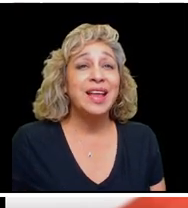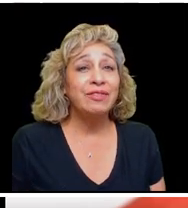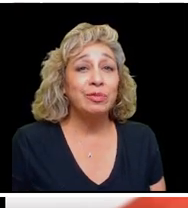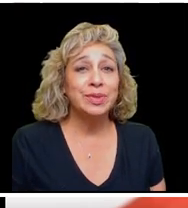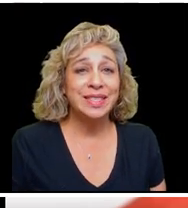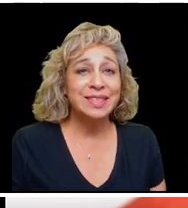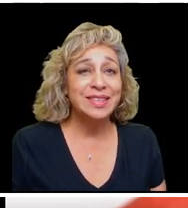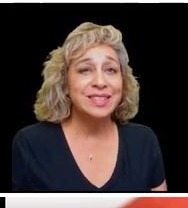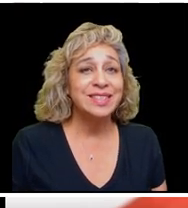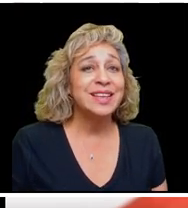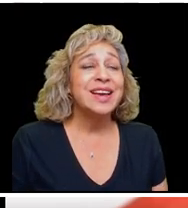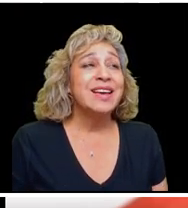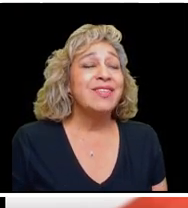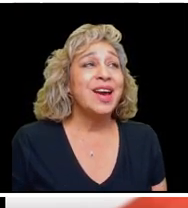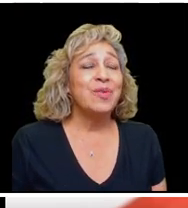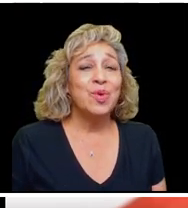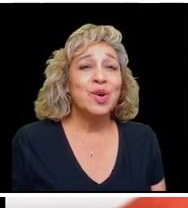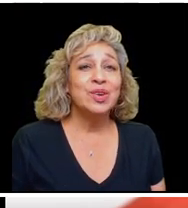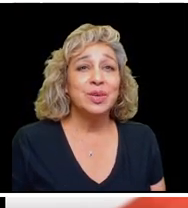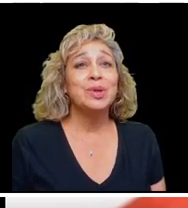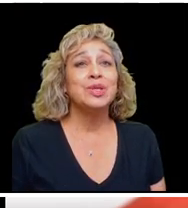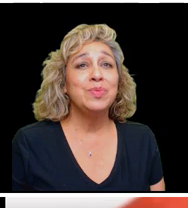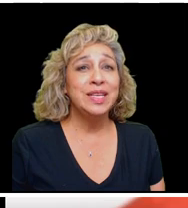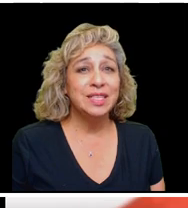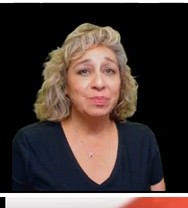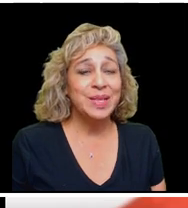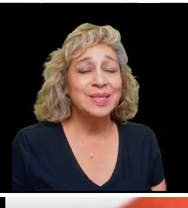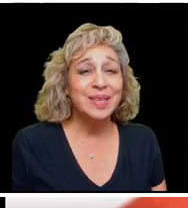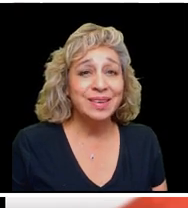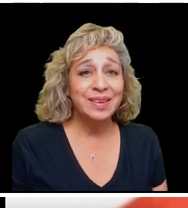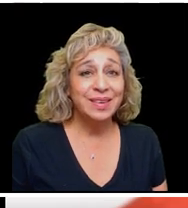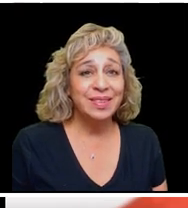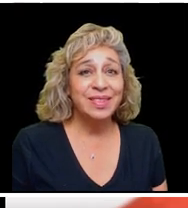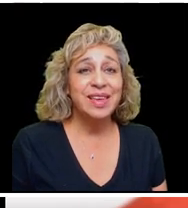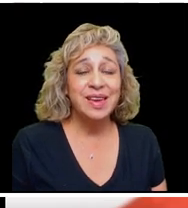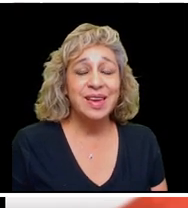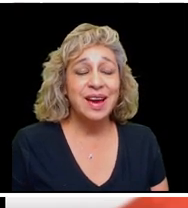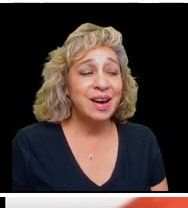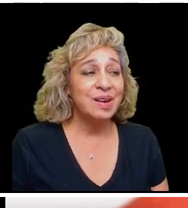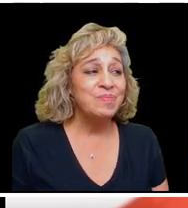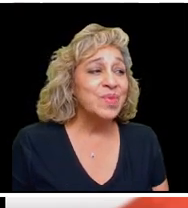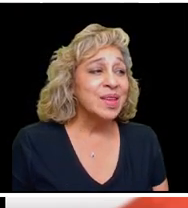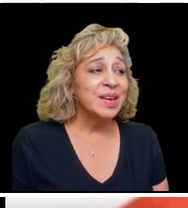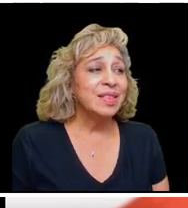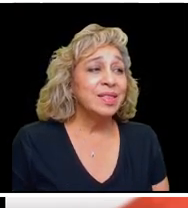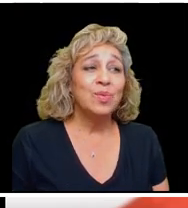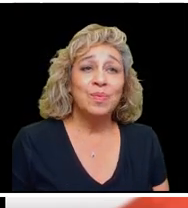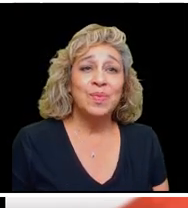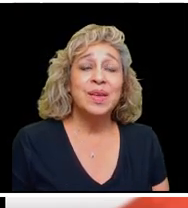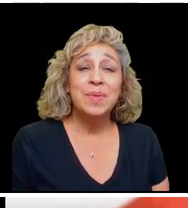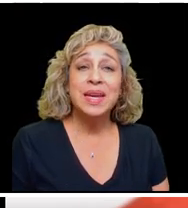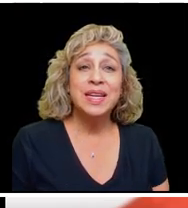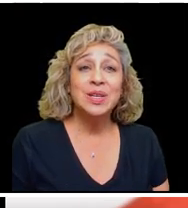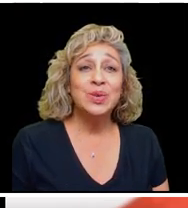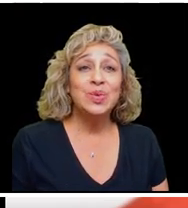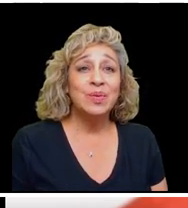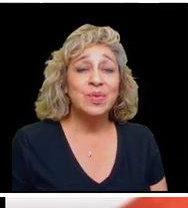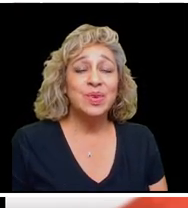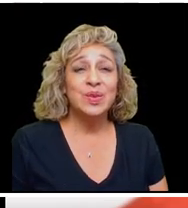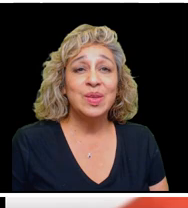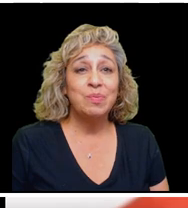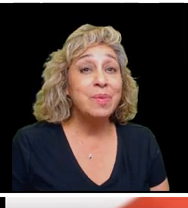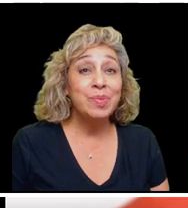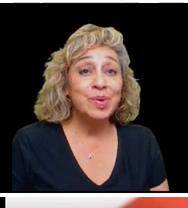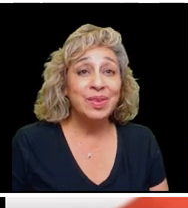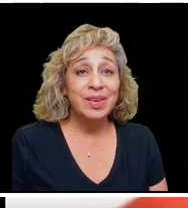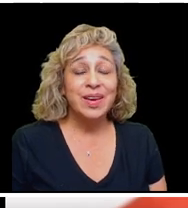in the high-level positions that were supposed to be dispensing the the money to the